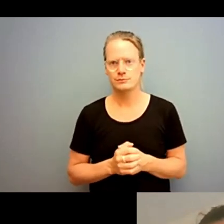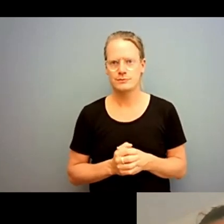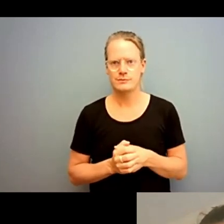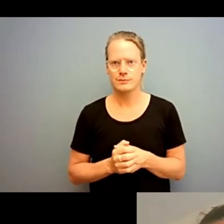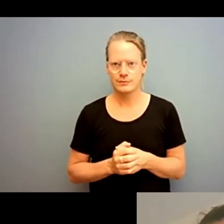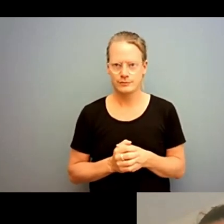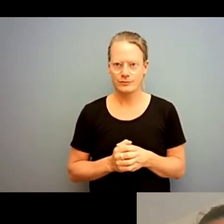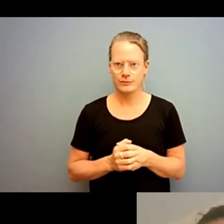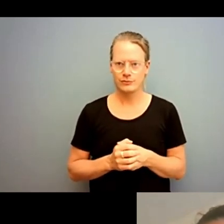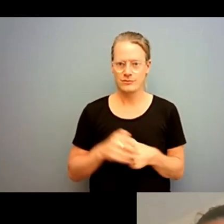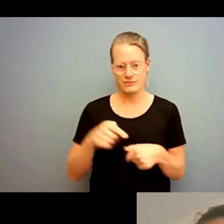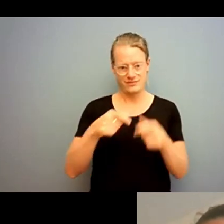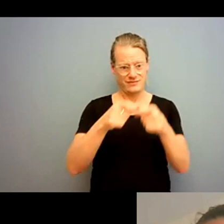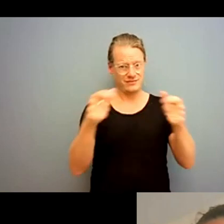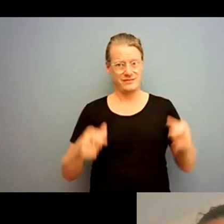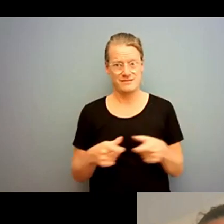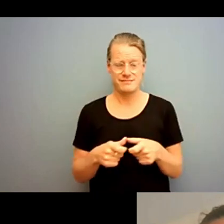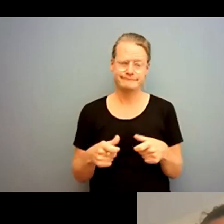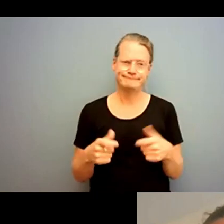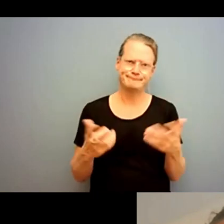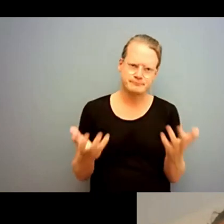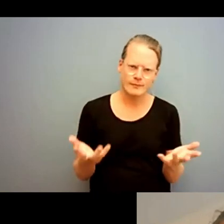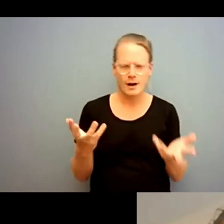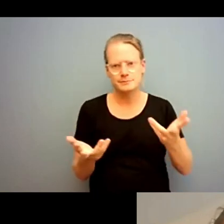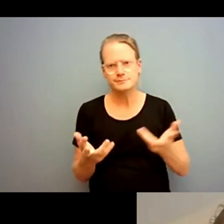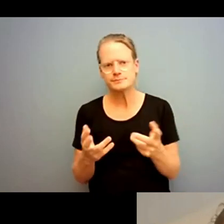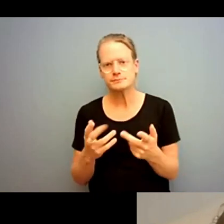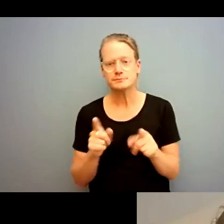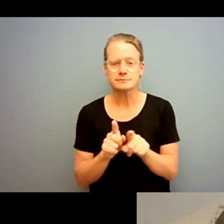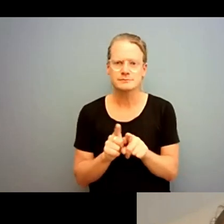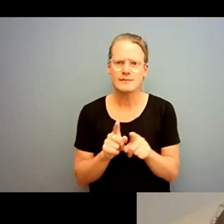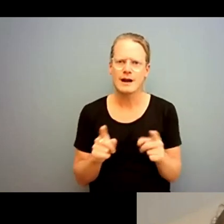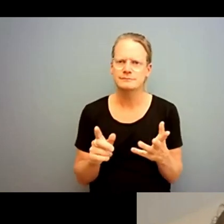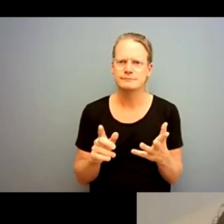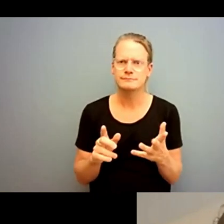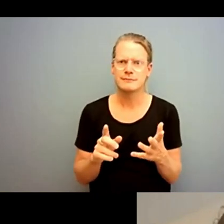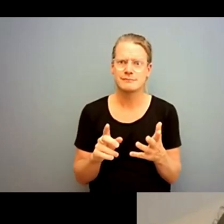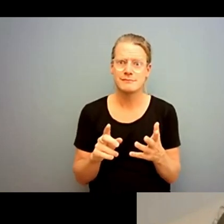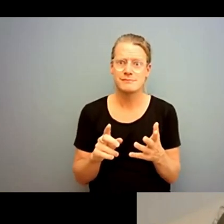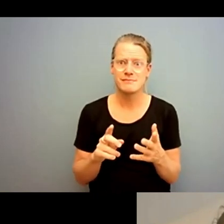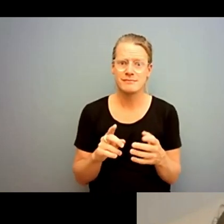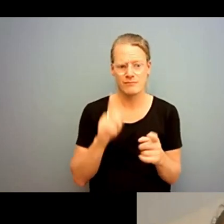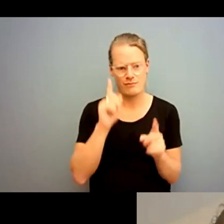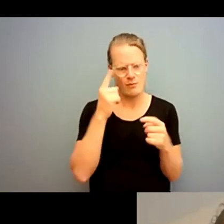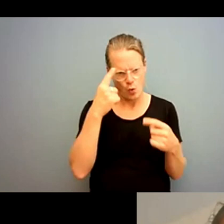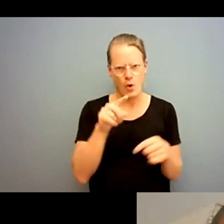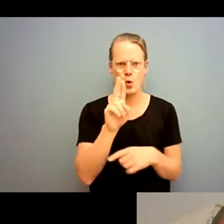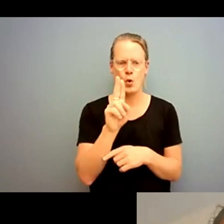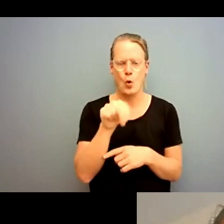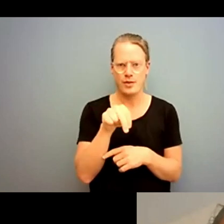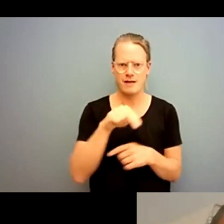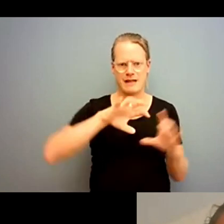isn't very much use to states as well as to us. So absolutely, that's a priority for us here.